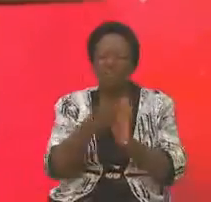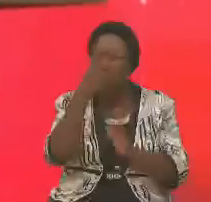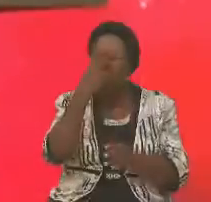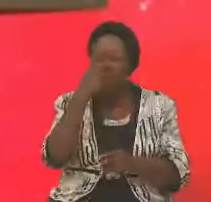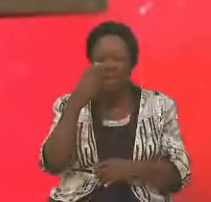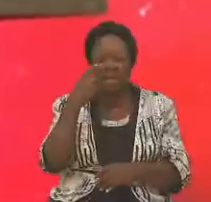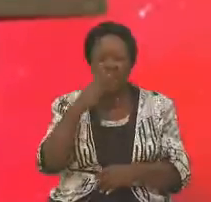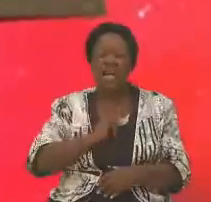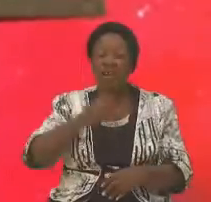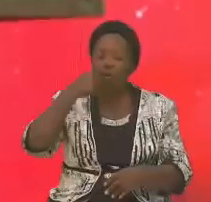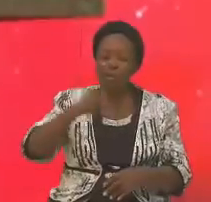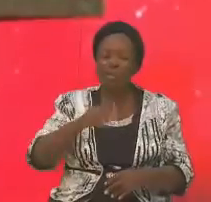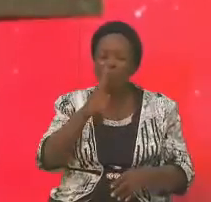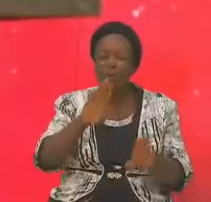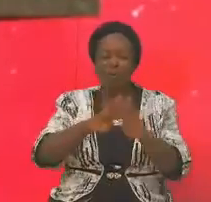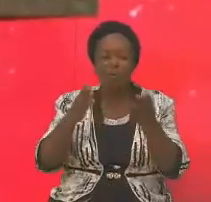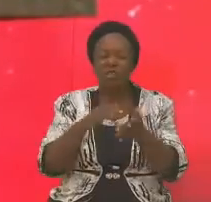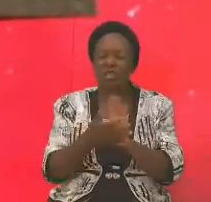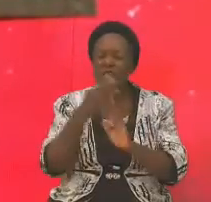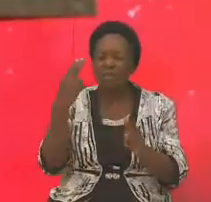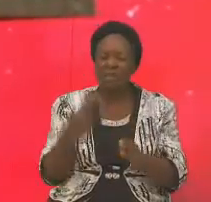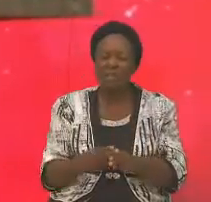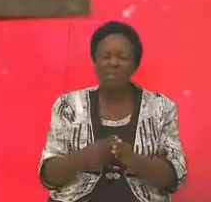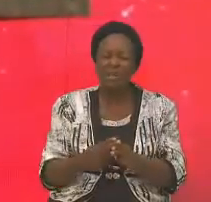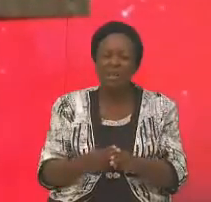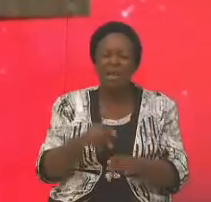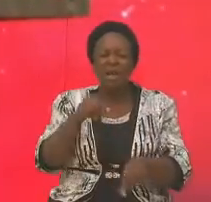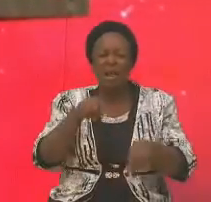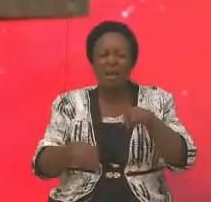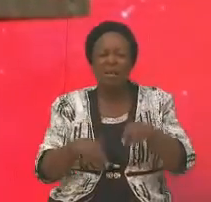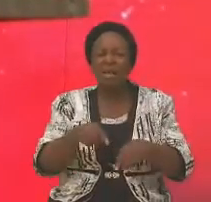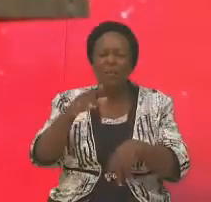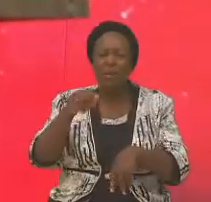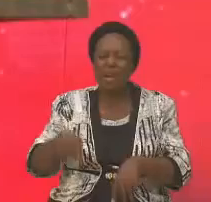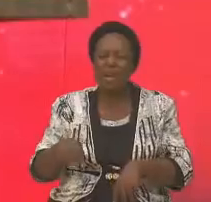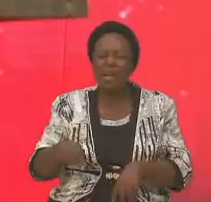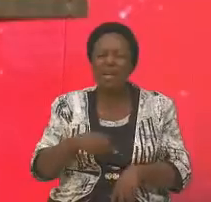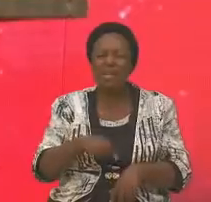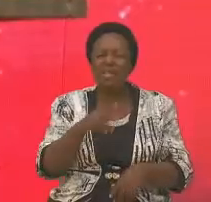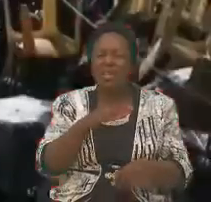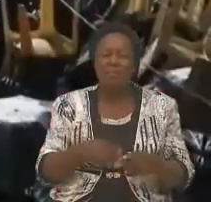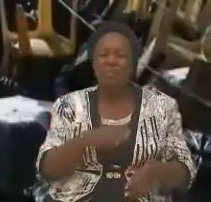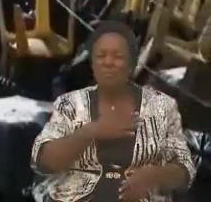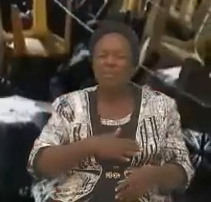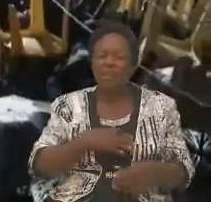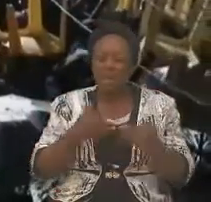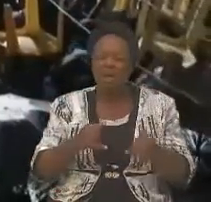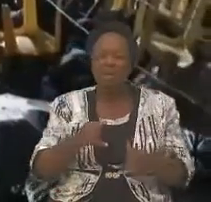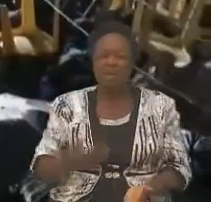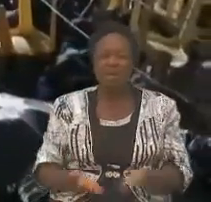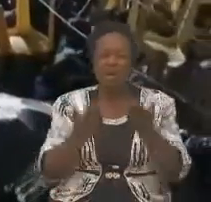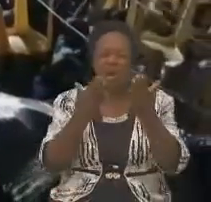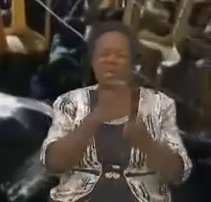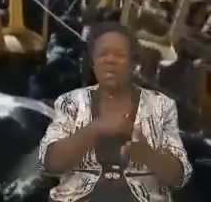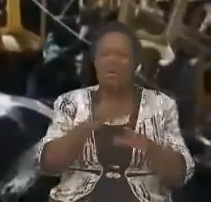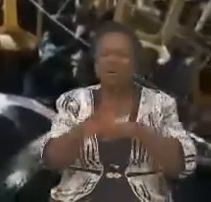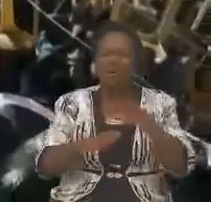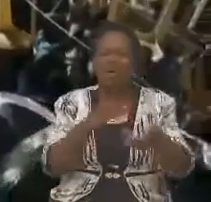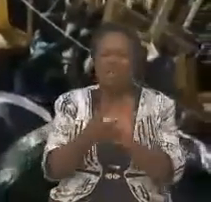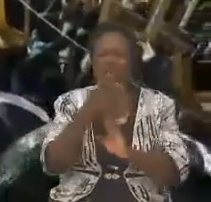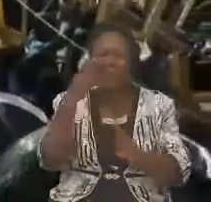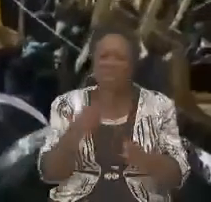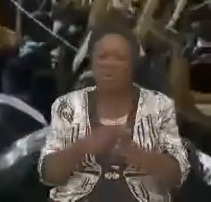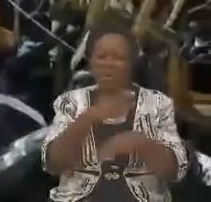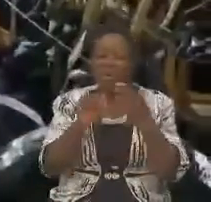command you be opened in Jesus' name. Limb legs, paralyzed one, rise up and walk in Jesus' name. All those